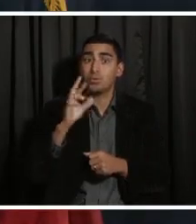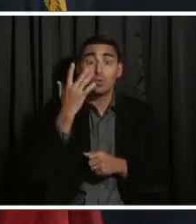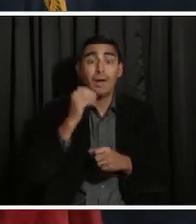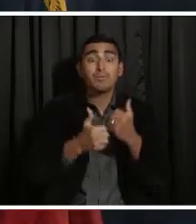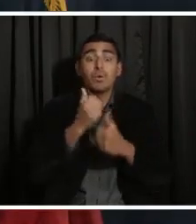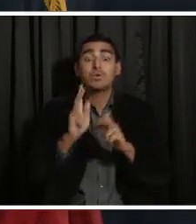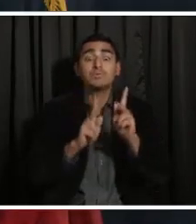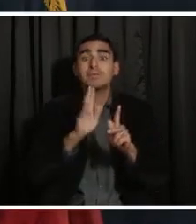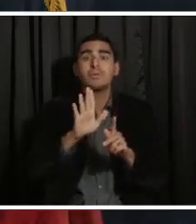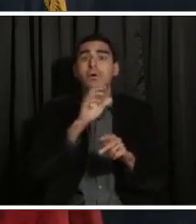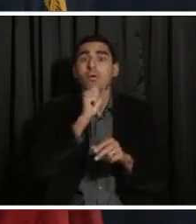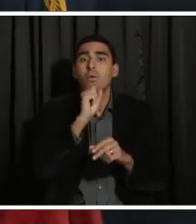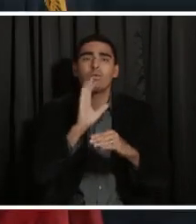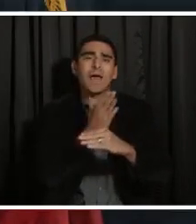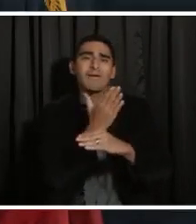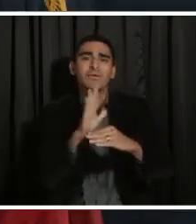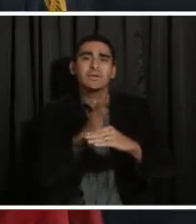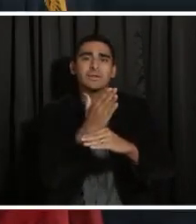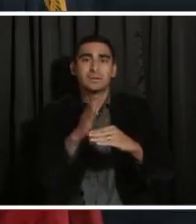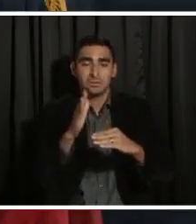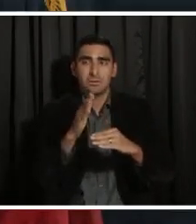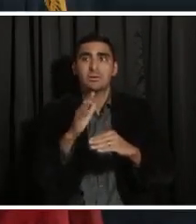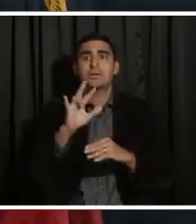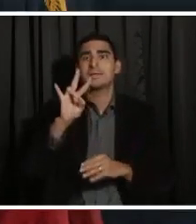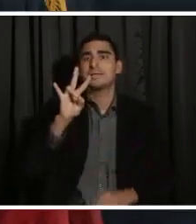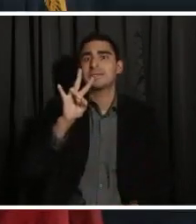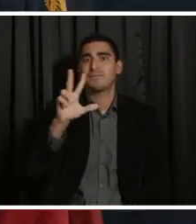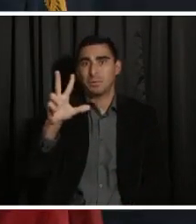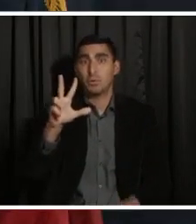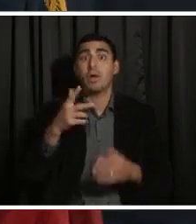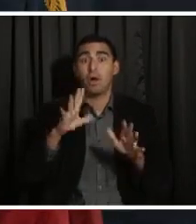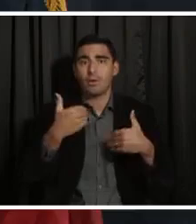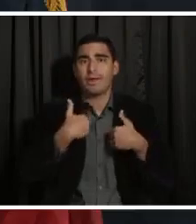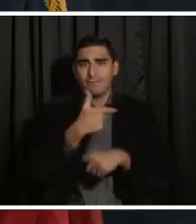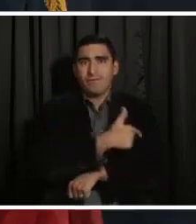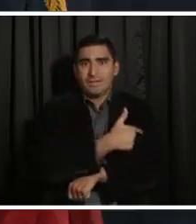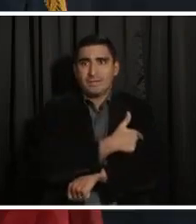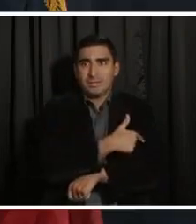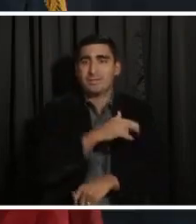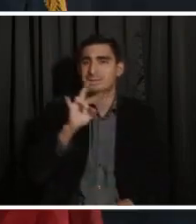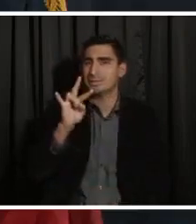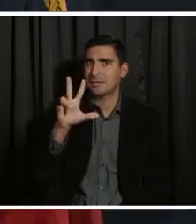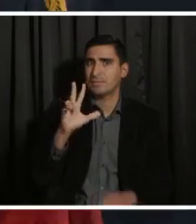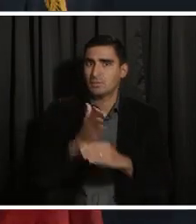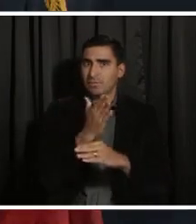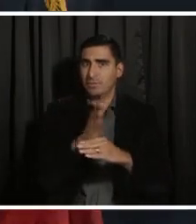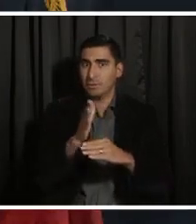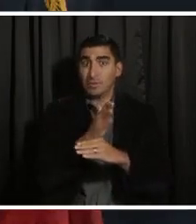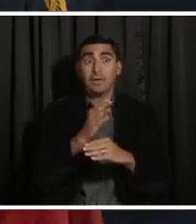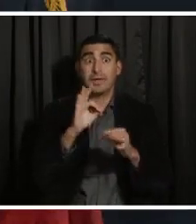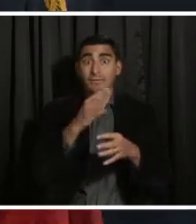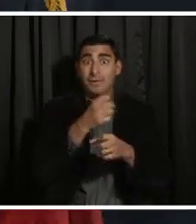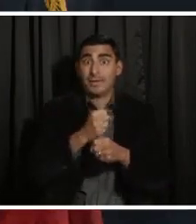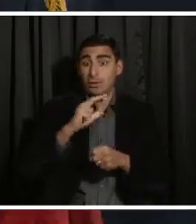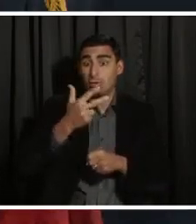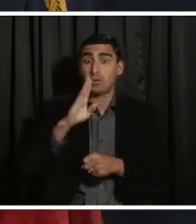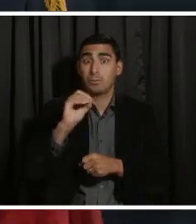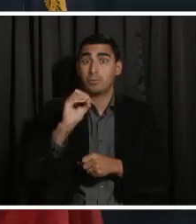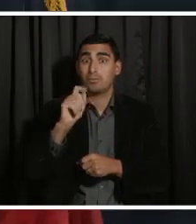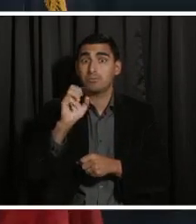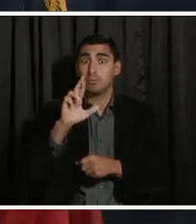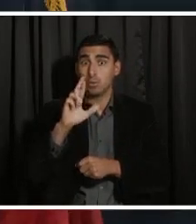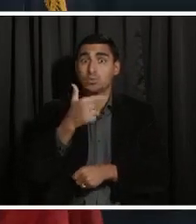average age of a vaccinated person in the hospital is 73, and many of those can be avoided by boosters. Older Coloradans